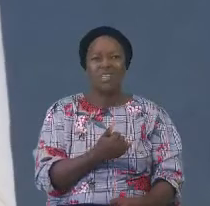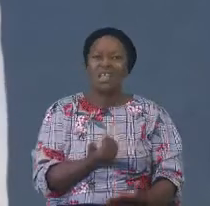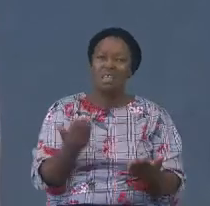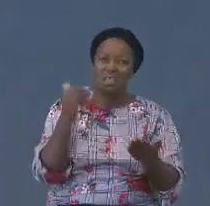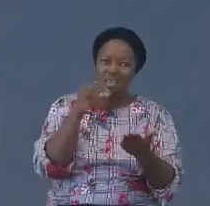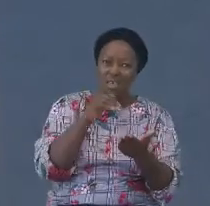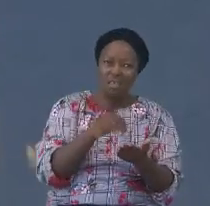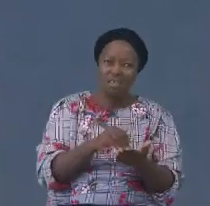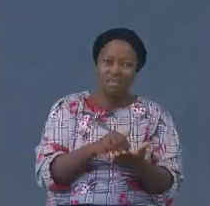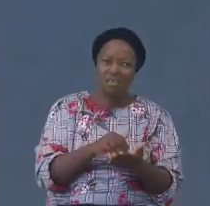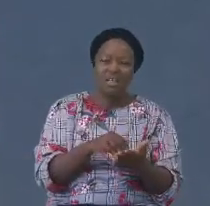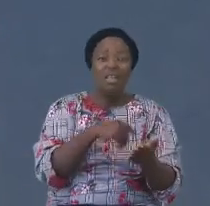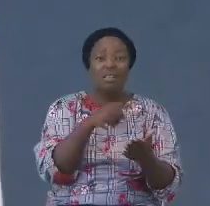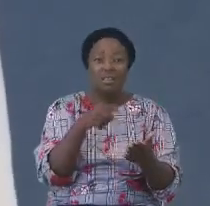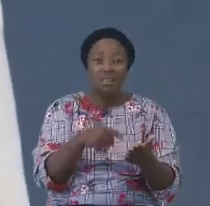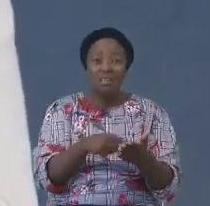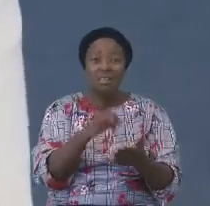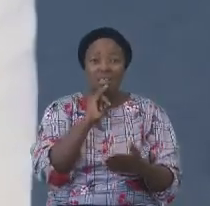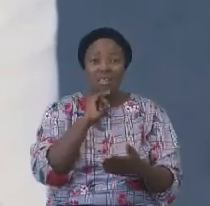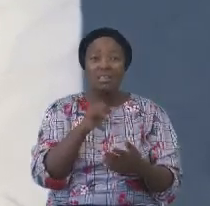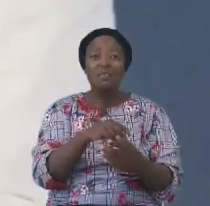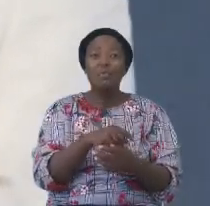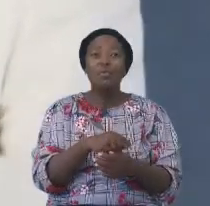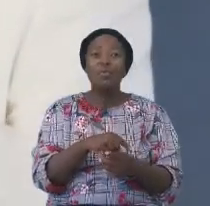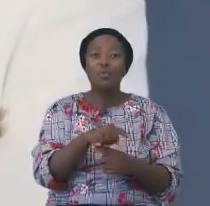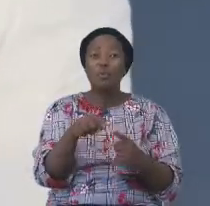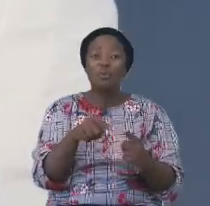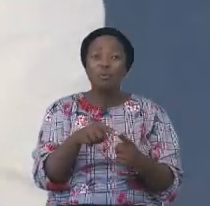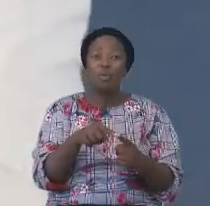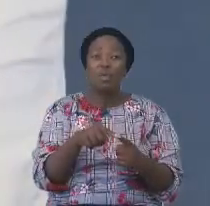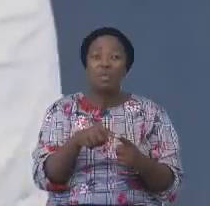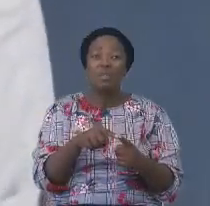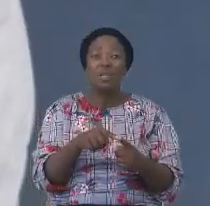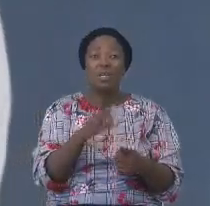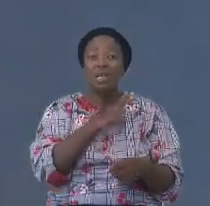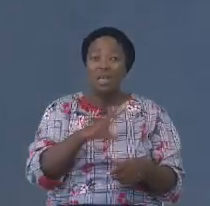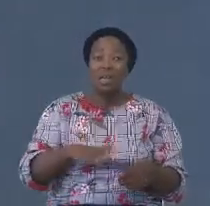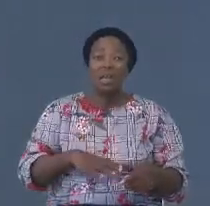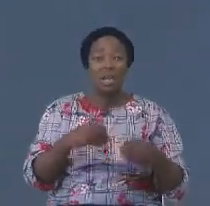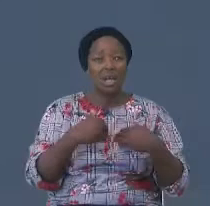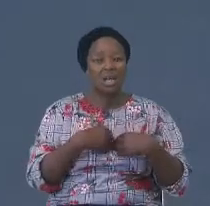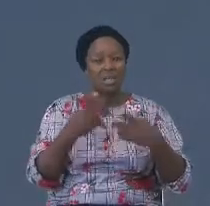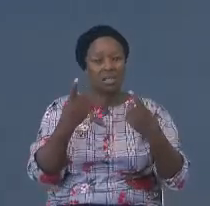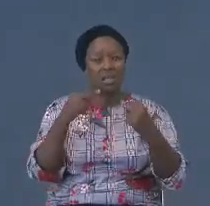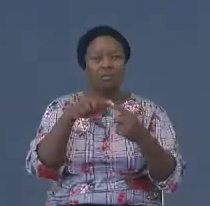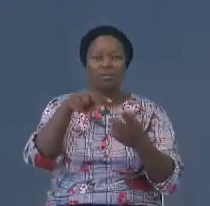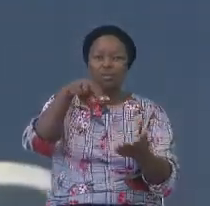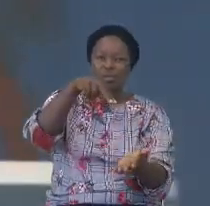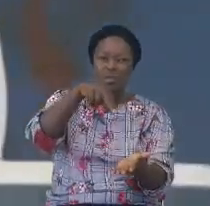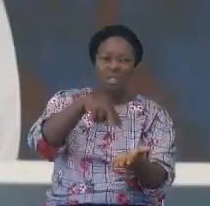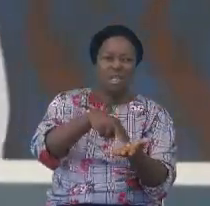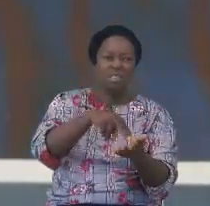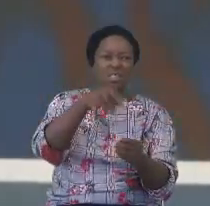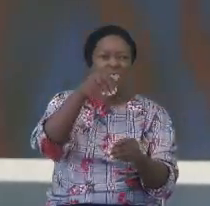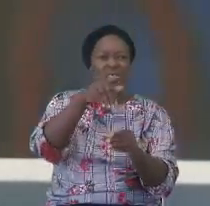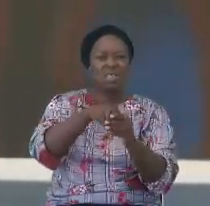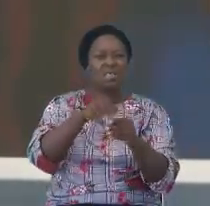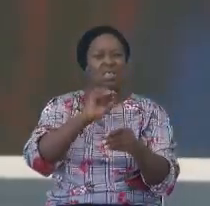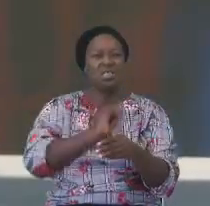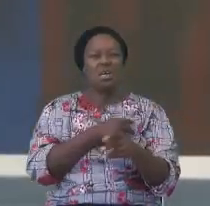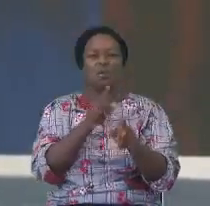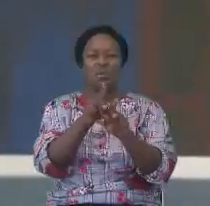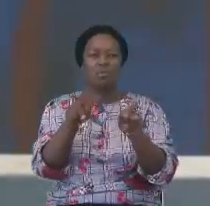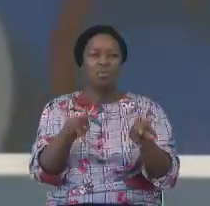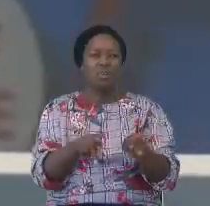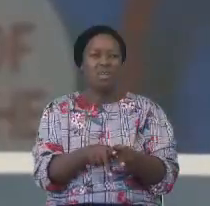I thirst. Why? Again, this is where Christ has come